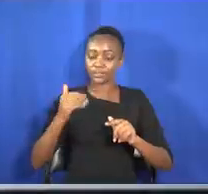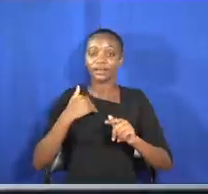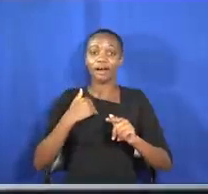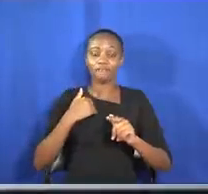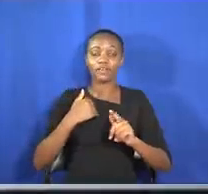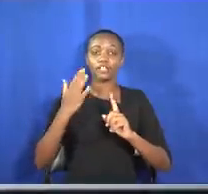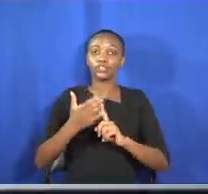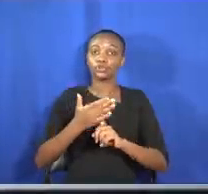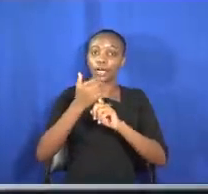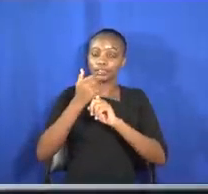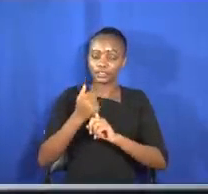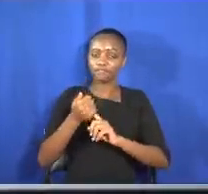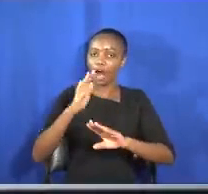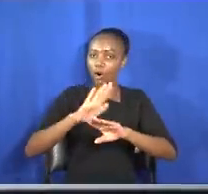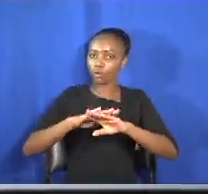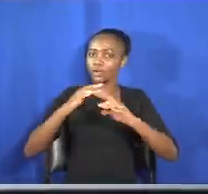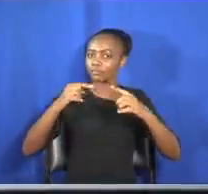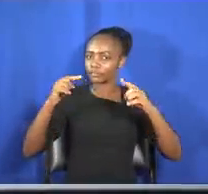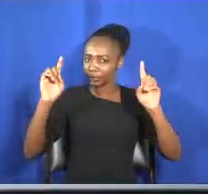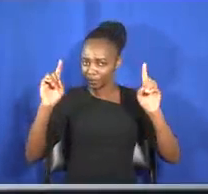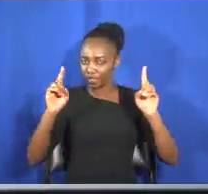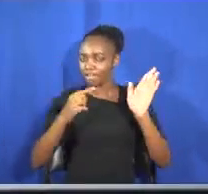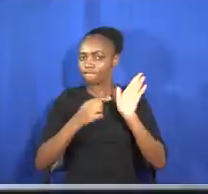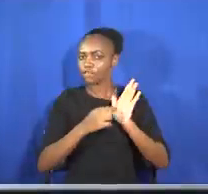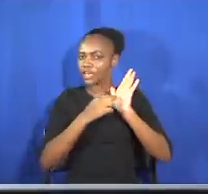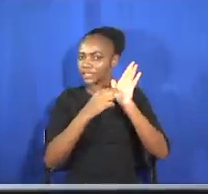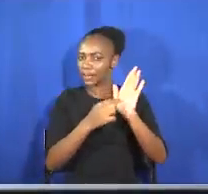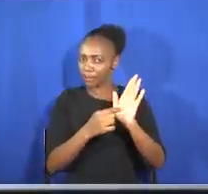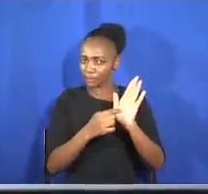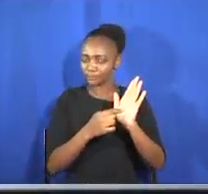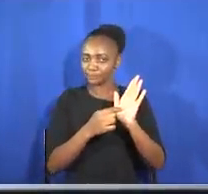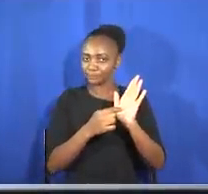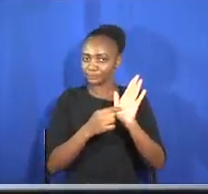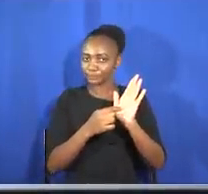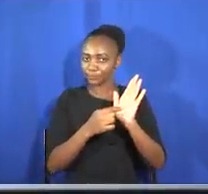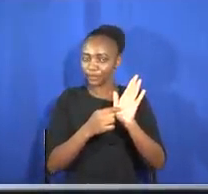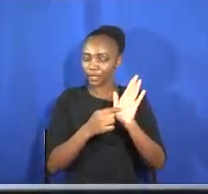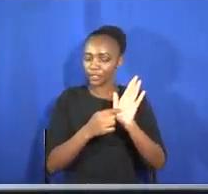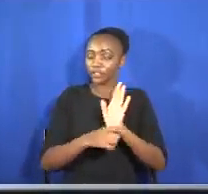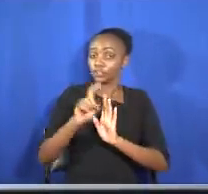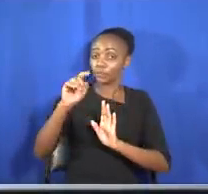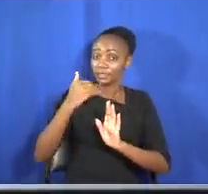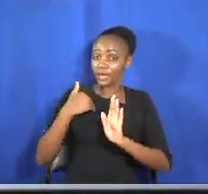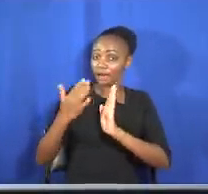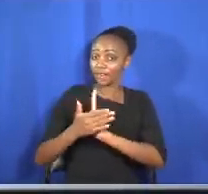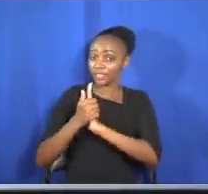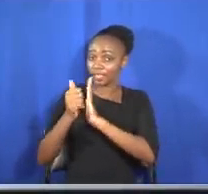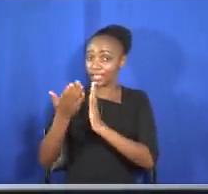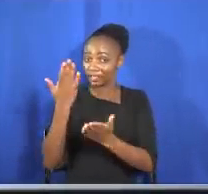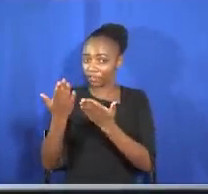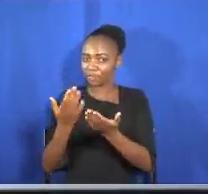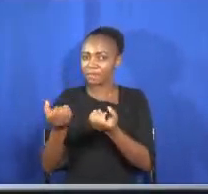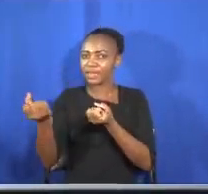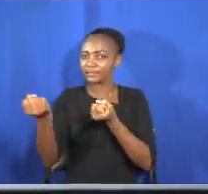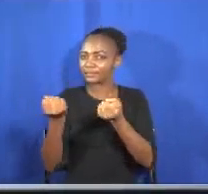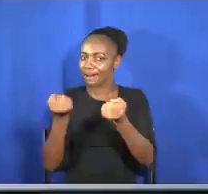achieve a competency performance. For example, you acquire skills of